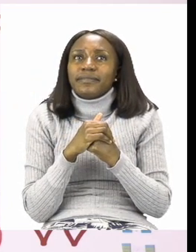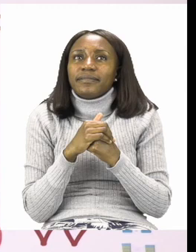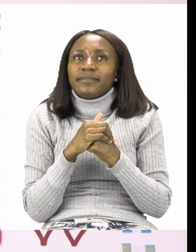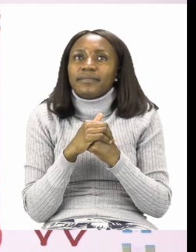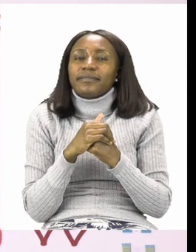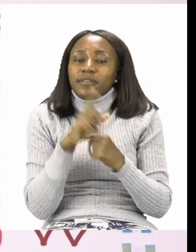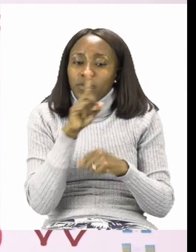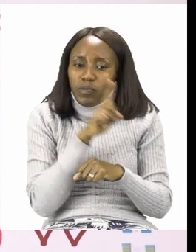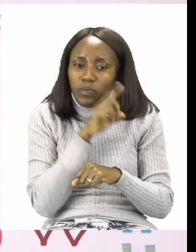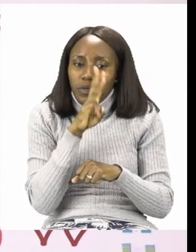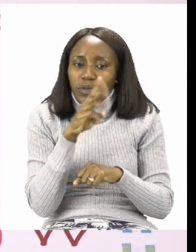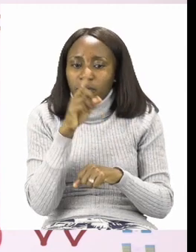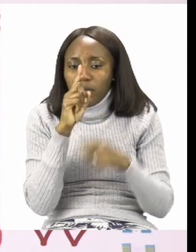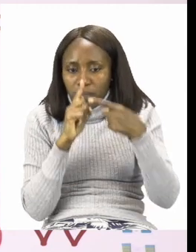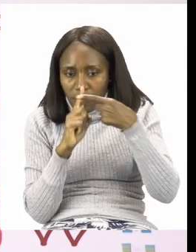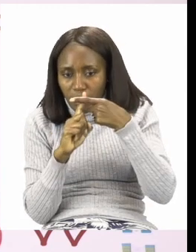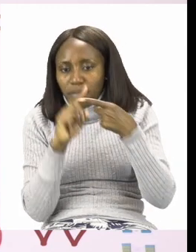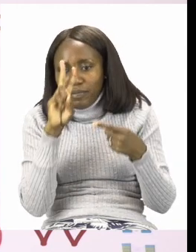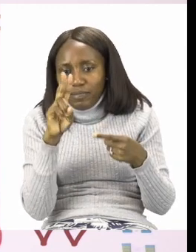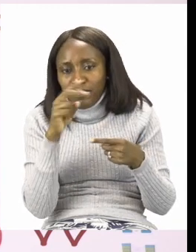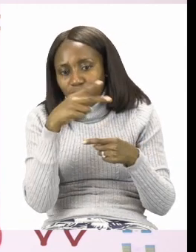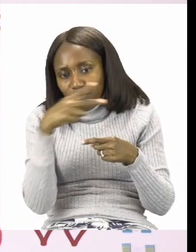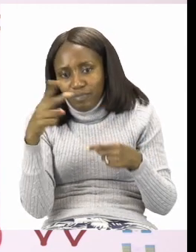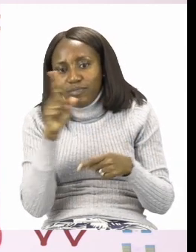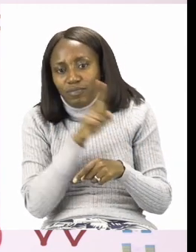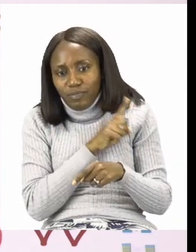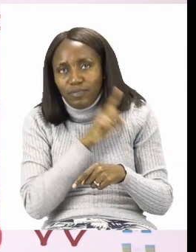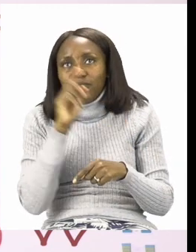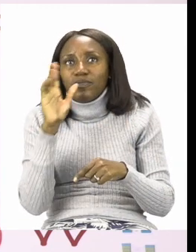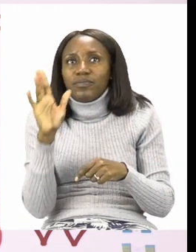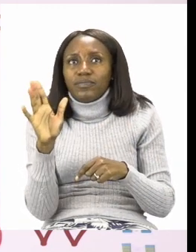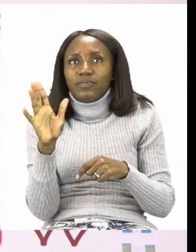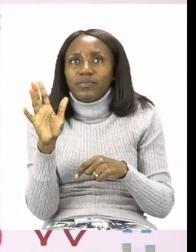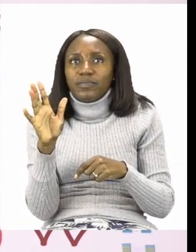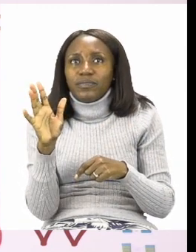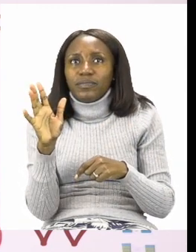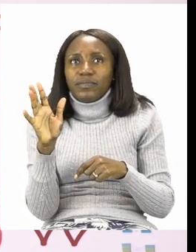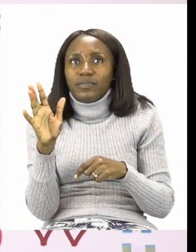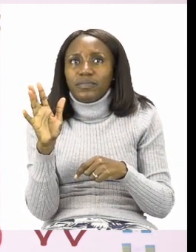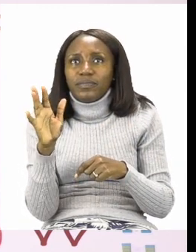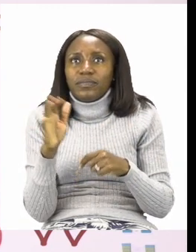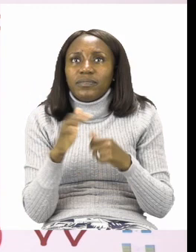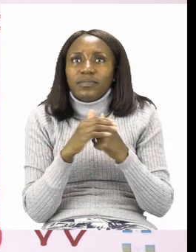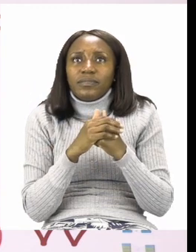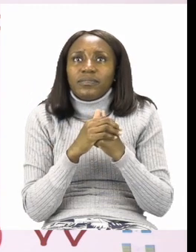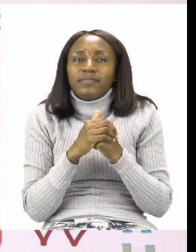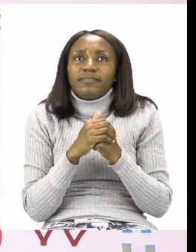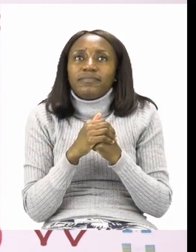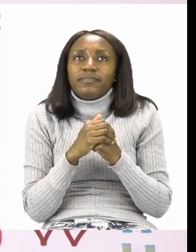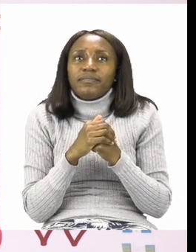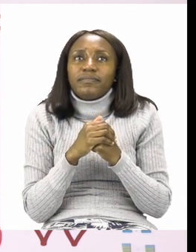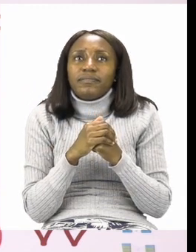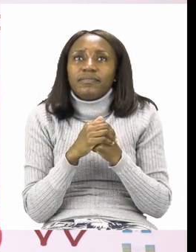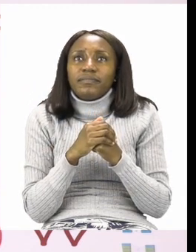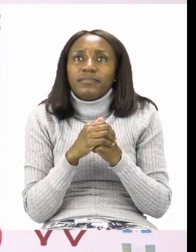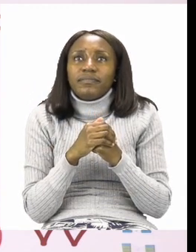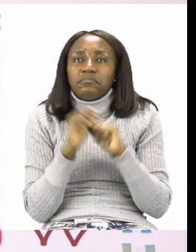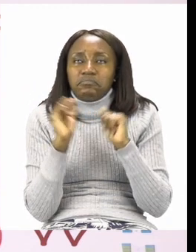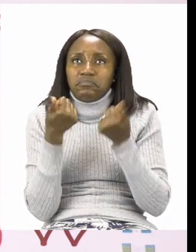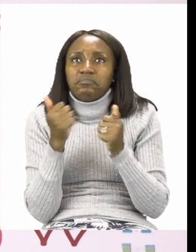13 plus 2 equals to 15. Great